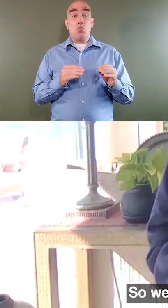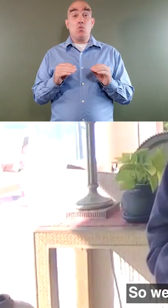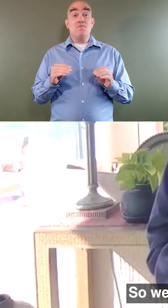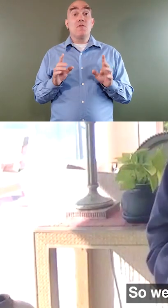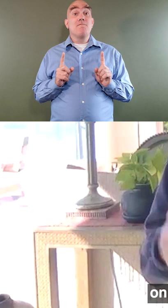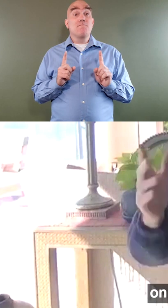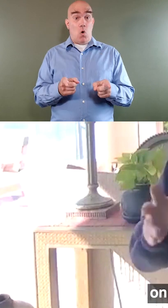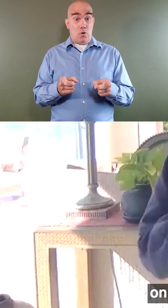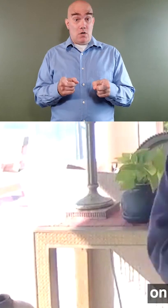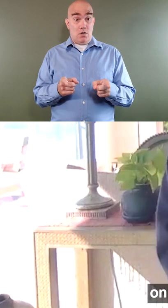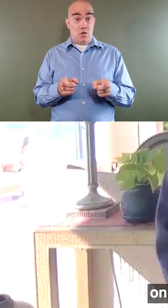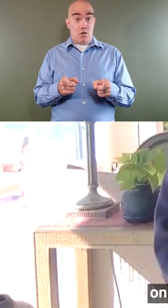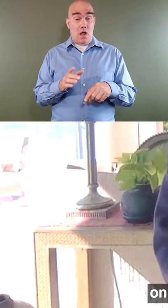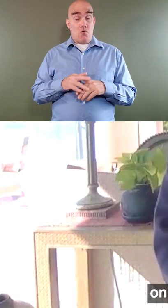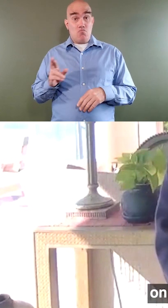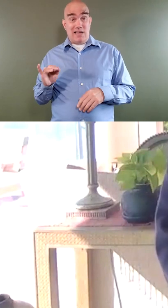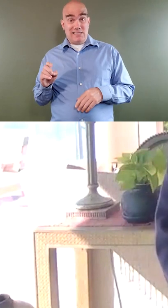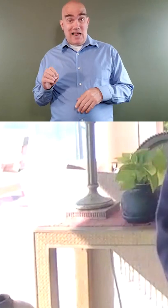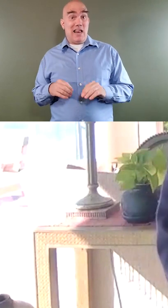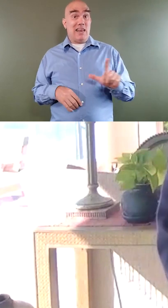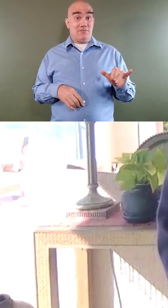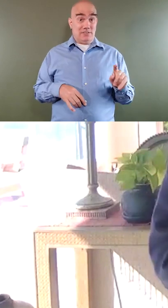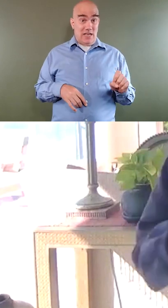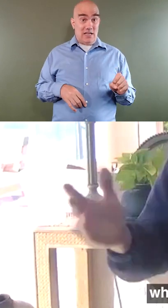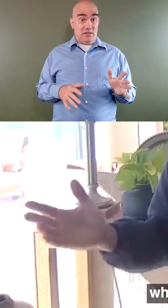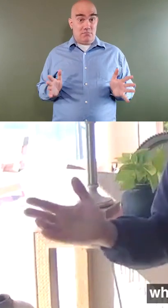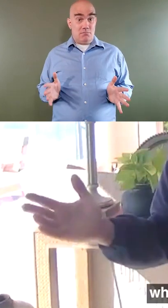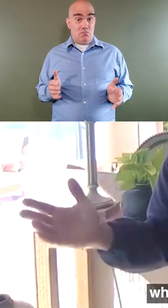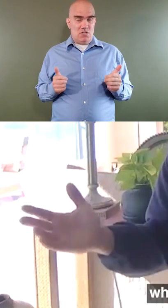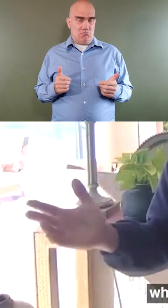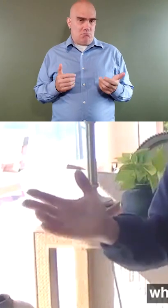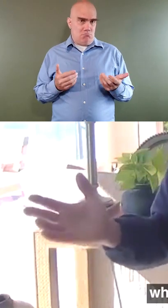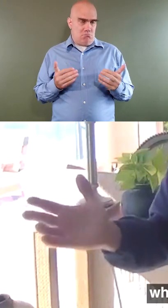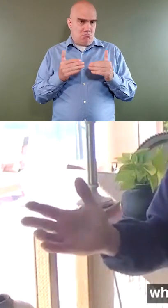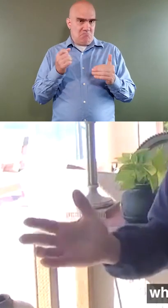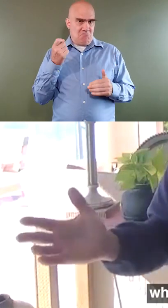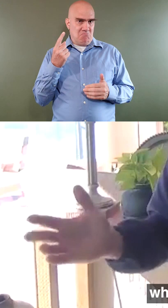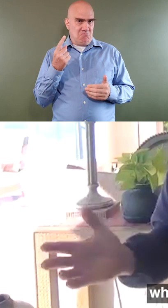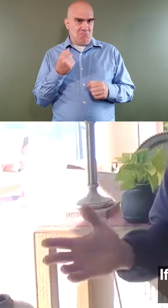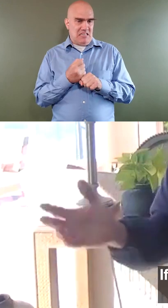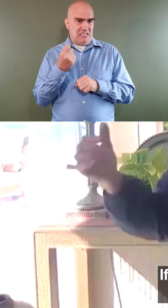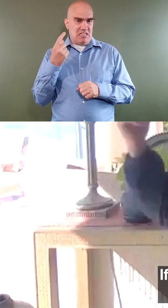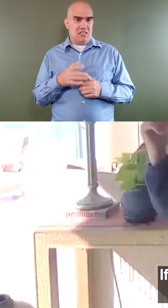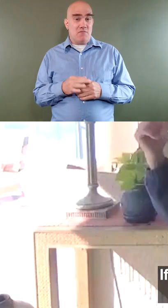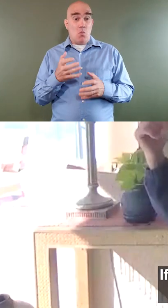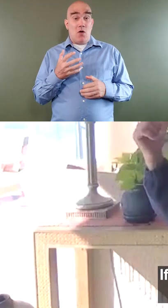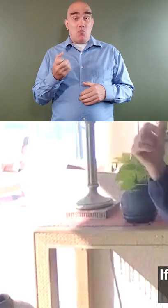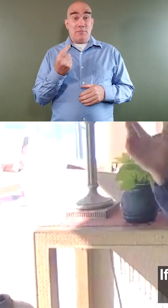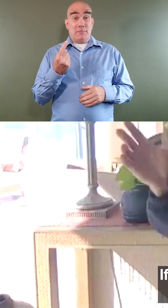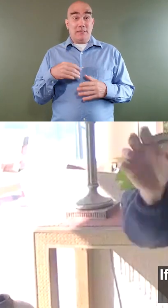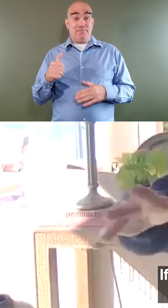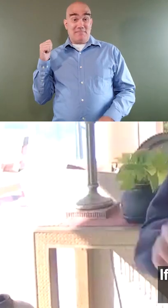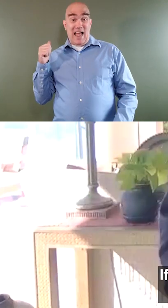forward on the right side and the left side, which makes just as much sense if we want to grab something